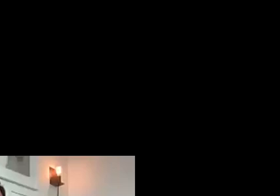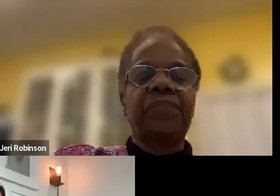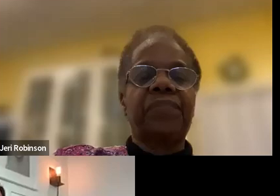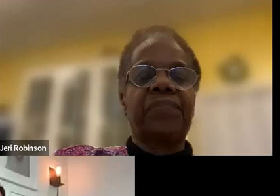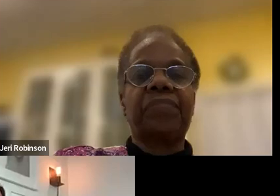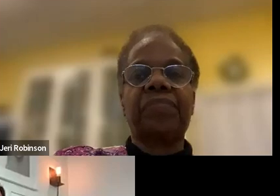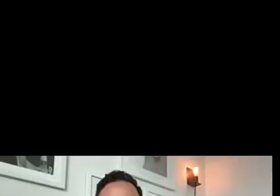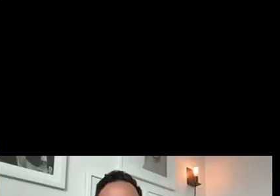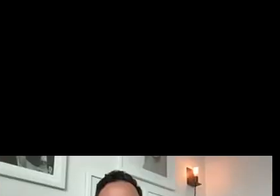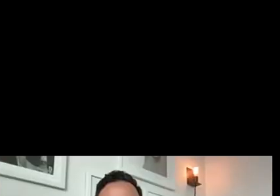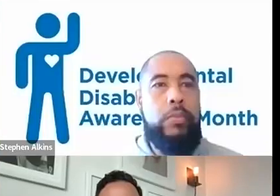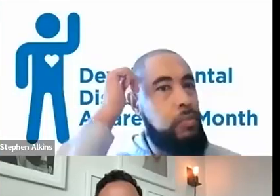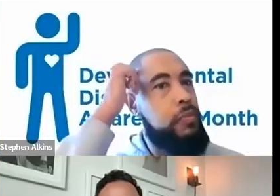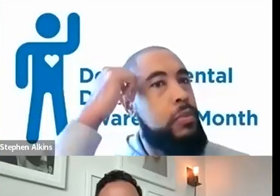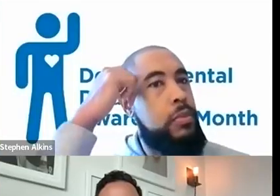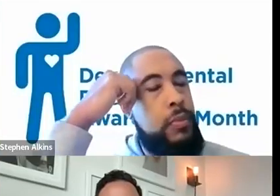just